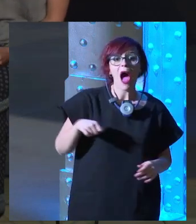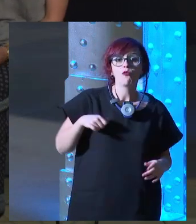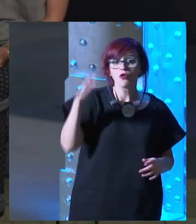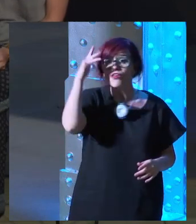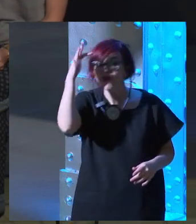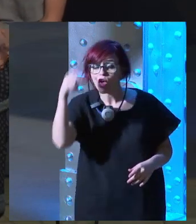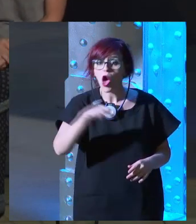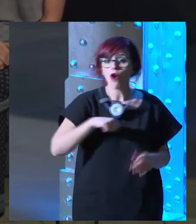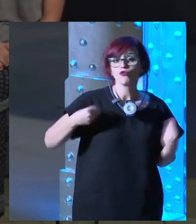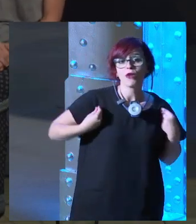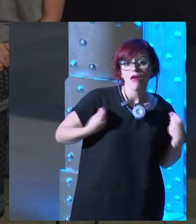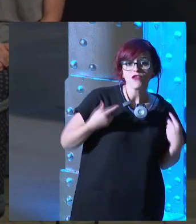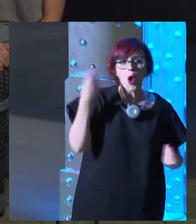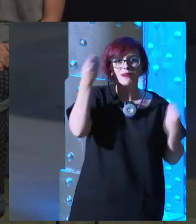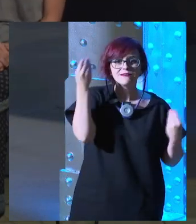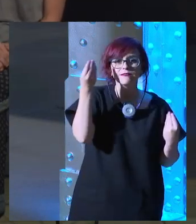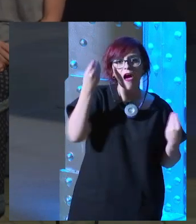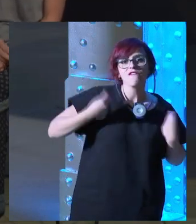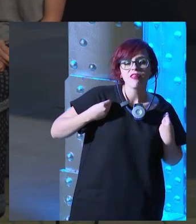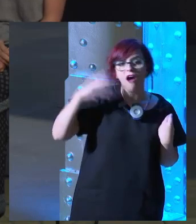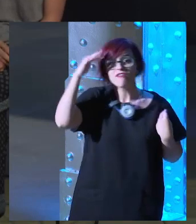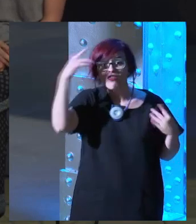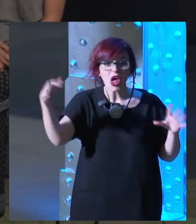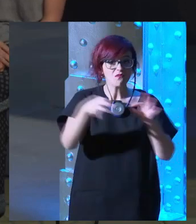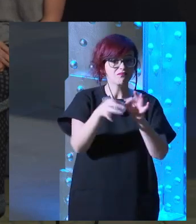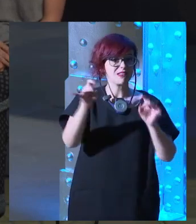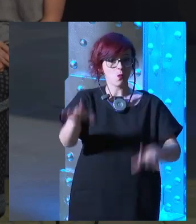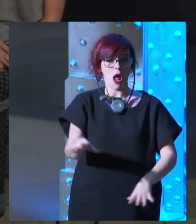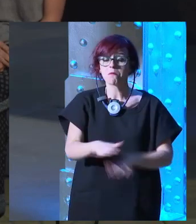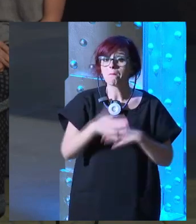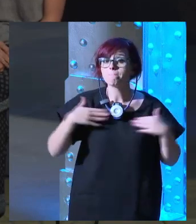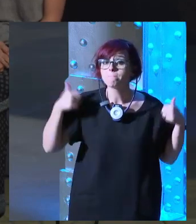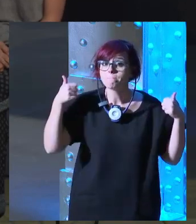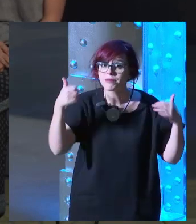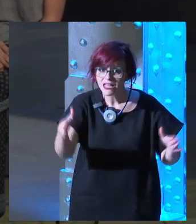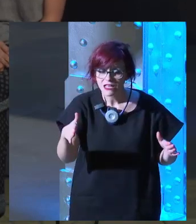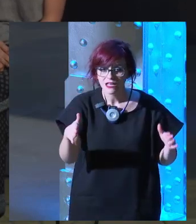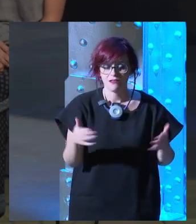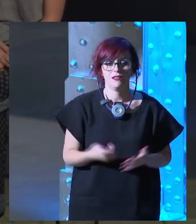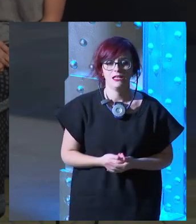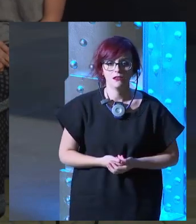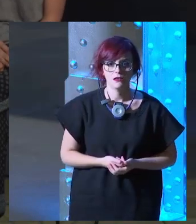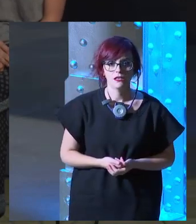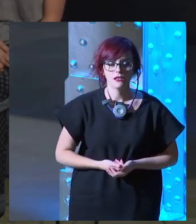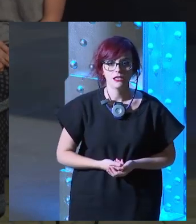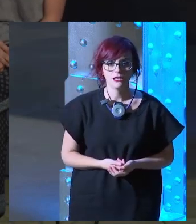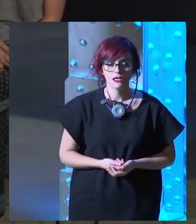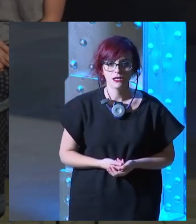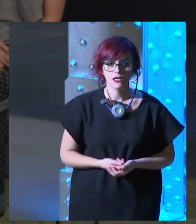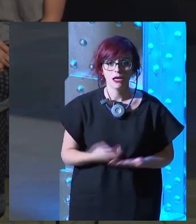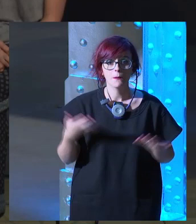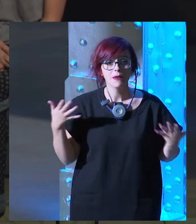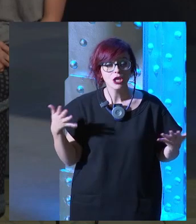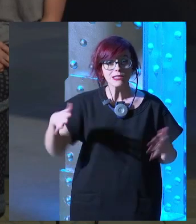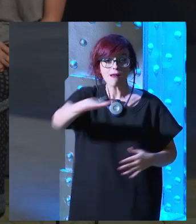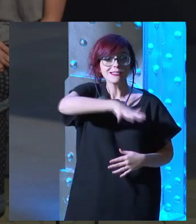fiction. Still, you as a writer, this is it. This place is the only place you can work